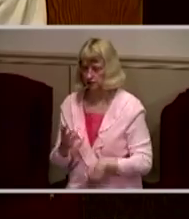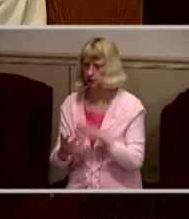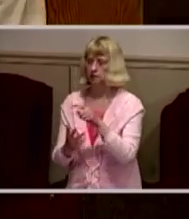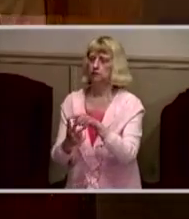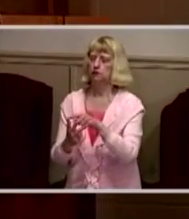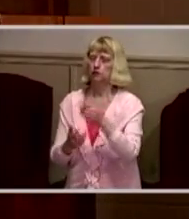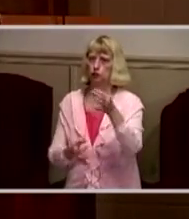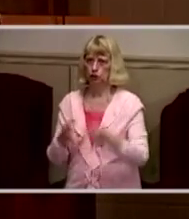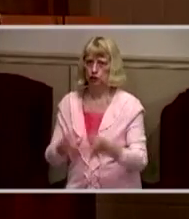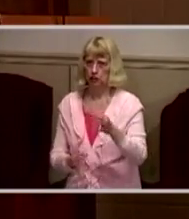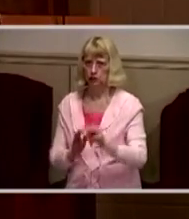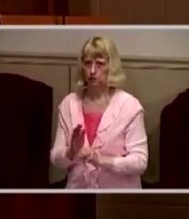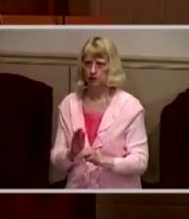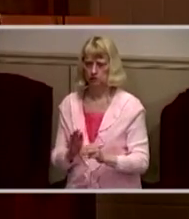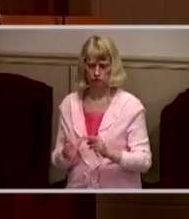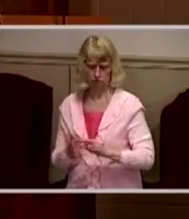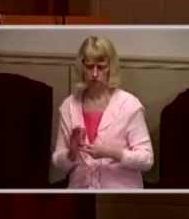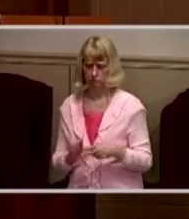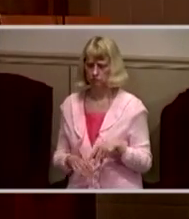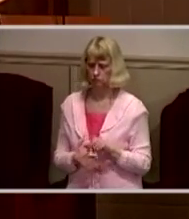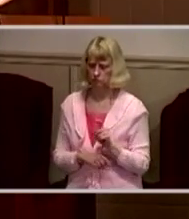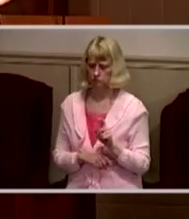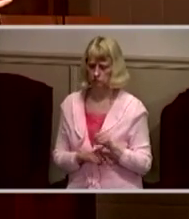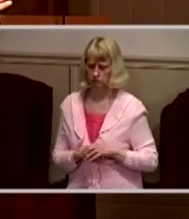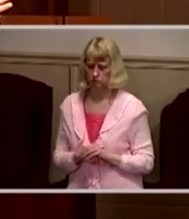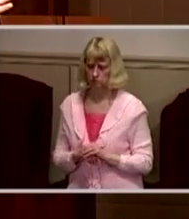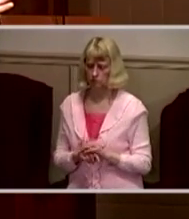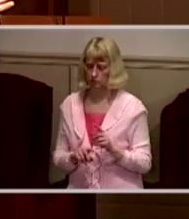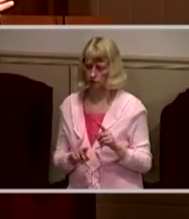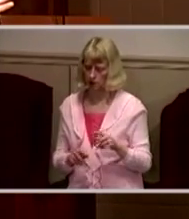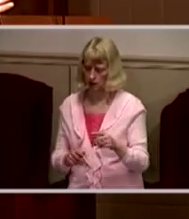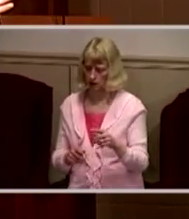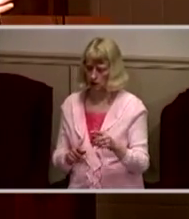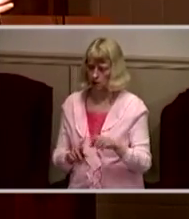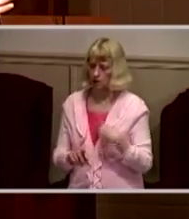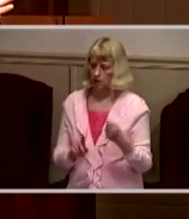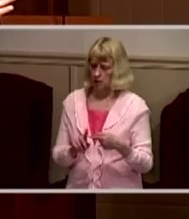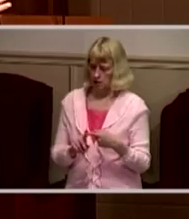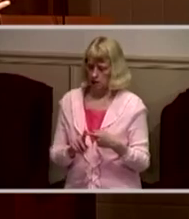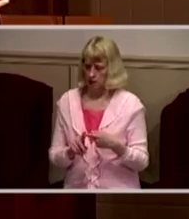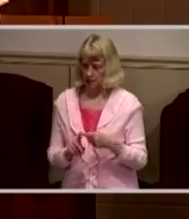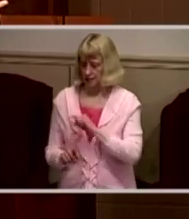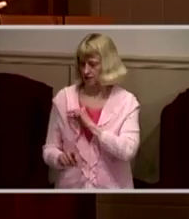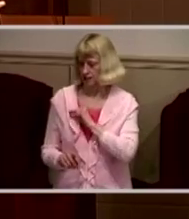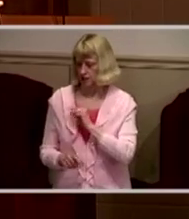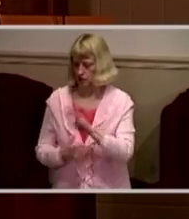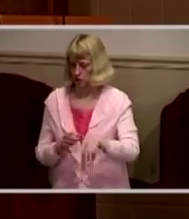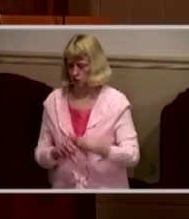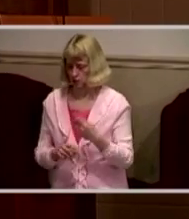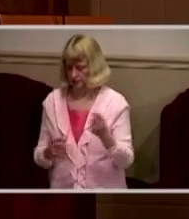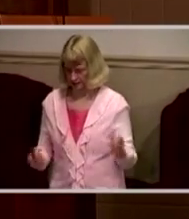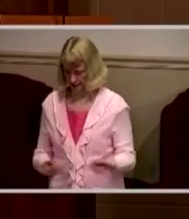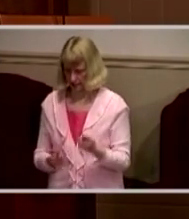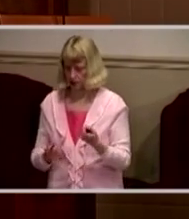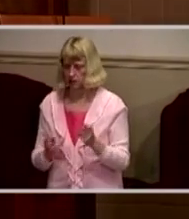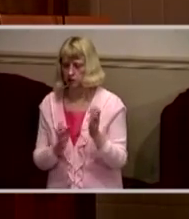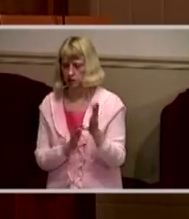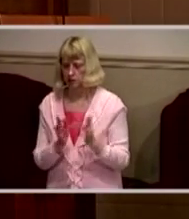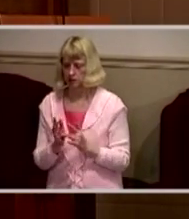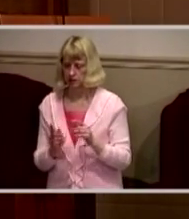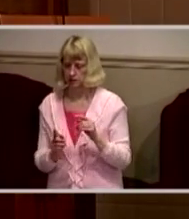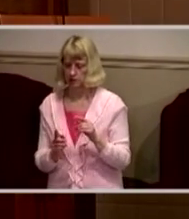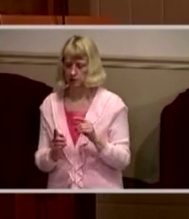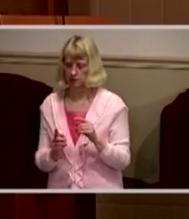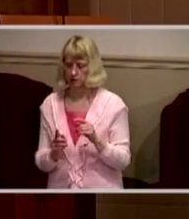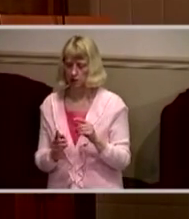judgment. What does that mean? Well, when he says he's going to convict the world of sin, what Jesus was saying is that he